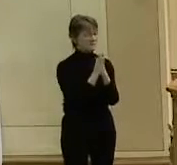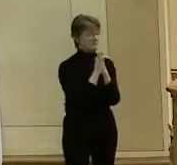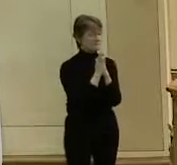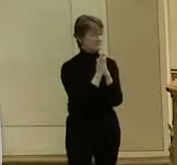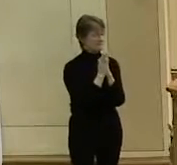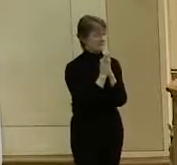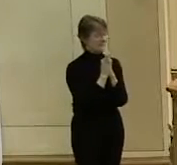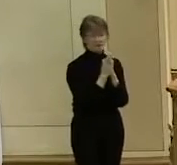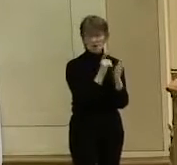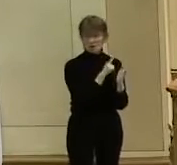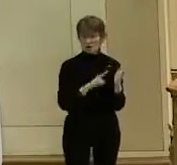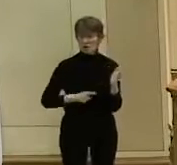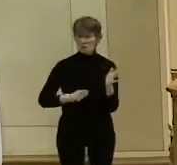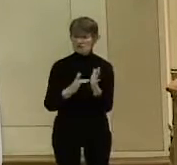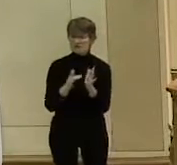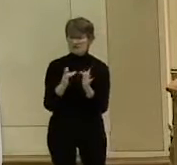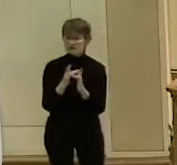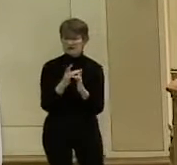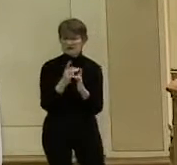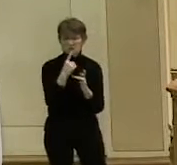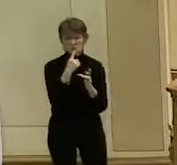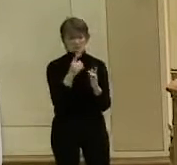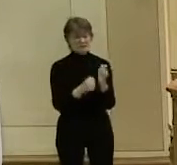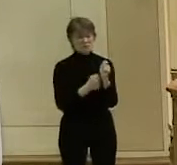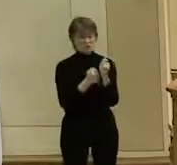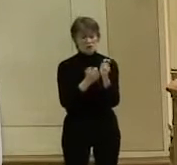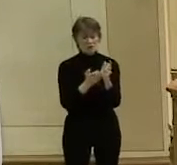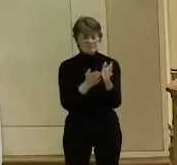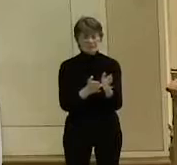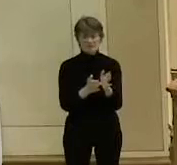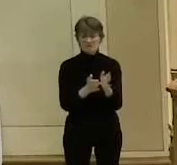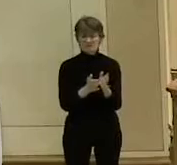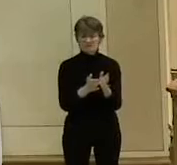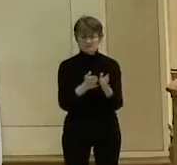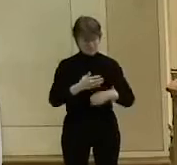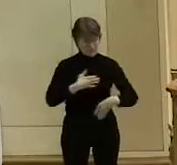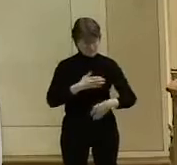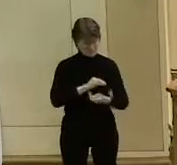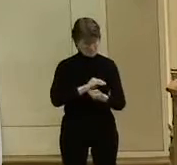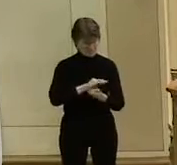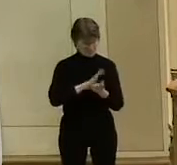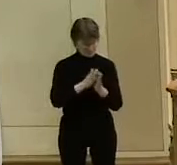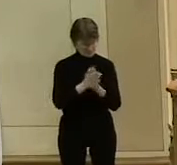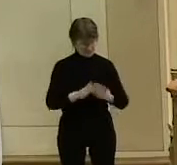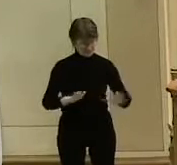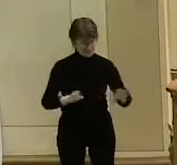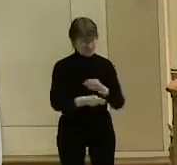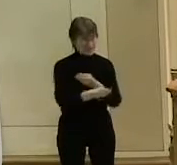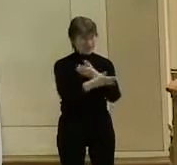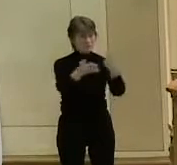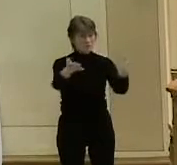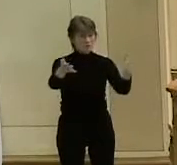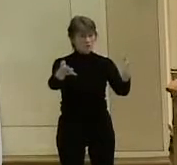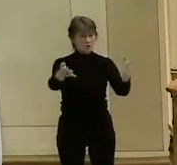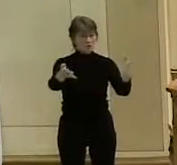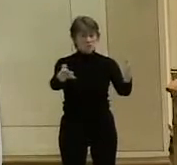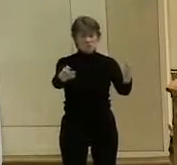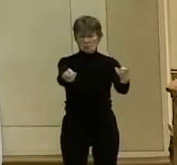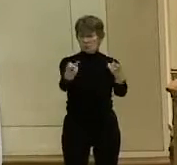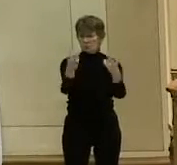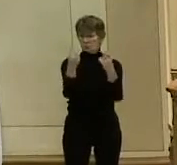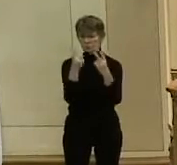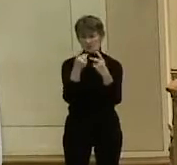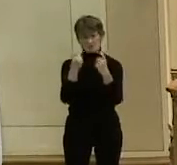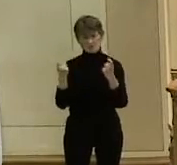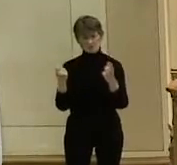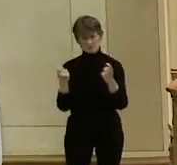forever. Lord Jesus Christ, you said to your apostles, "Peace I leave you, my peace I give you."